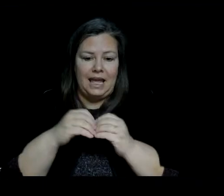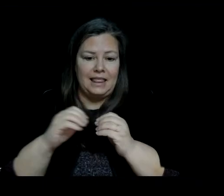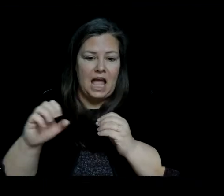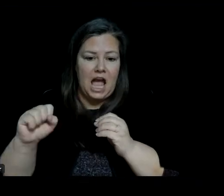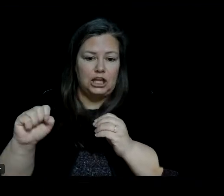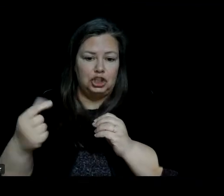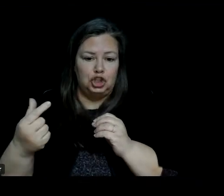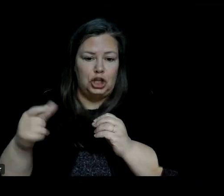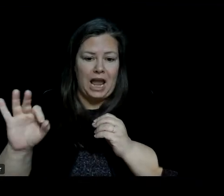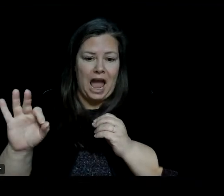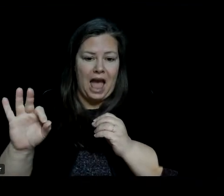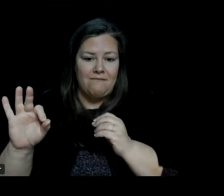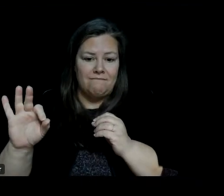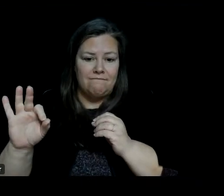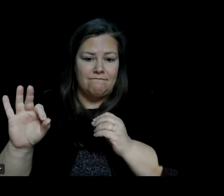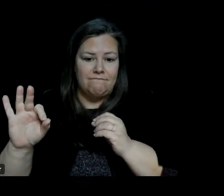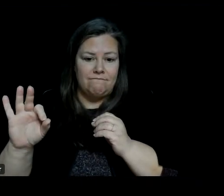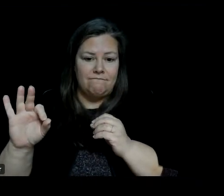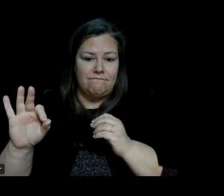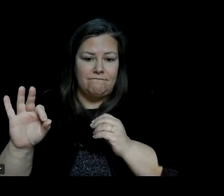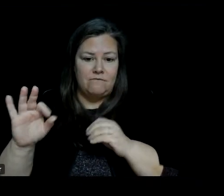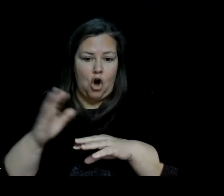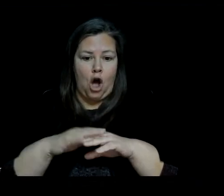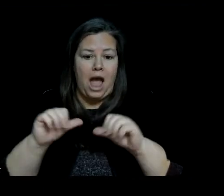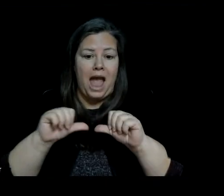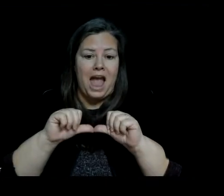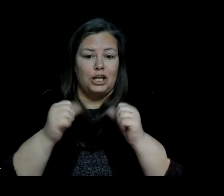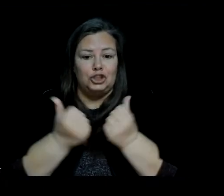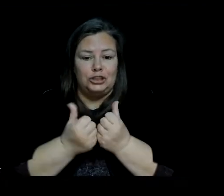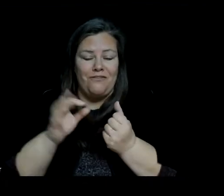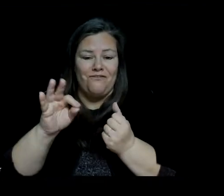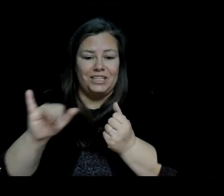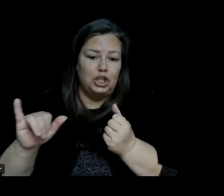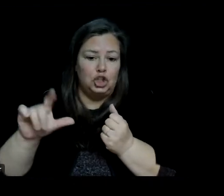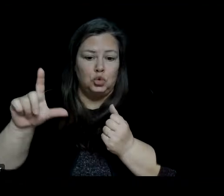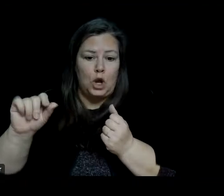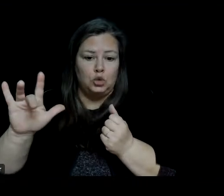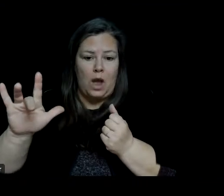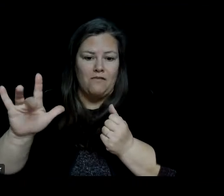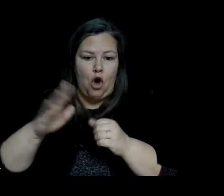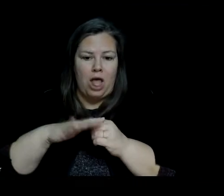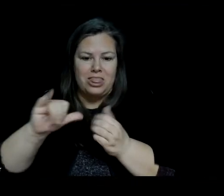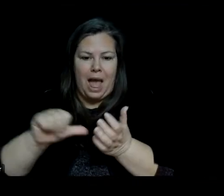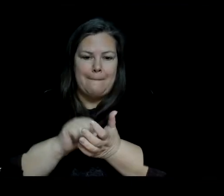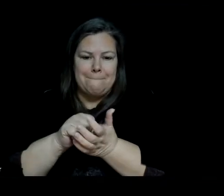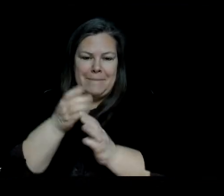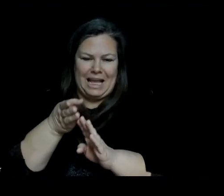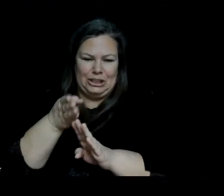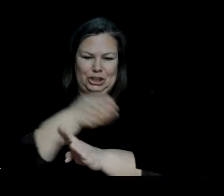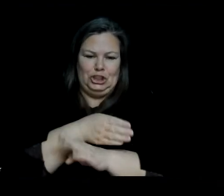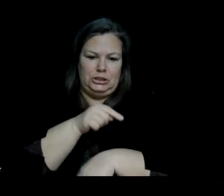SGF column on agency fiscal year 2025 on the prior page.